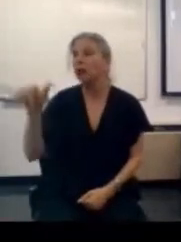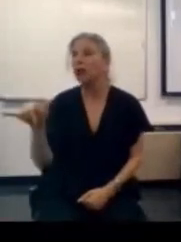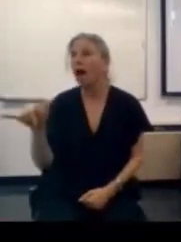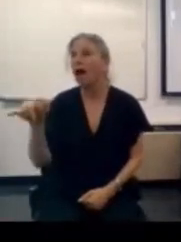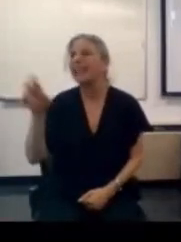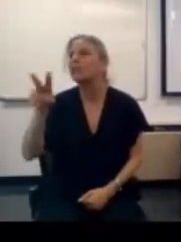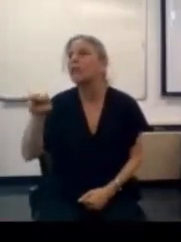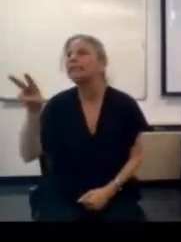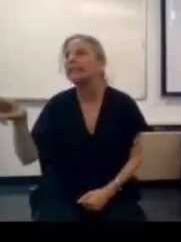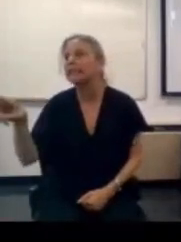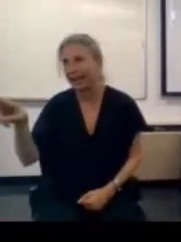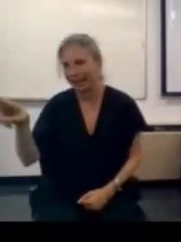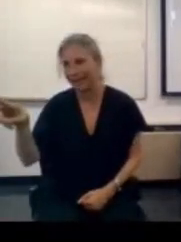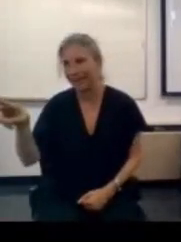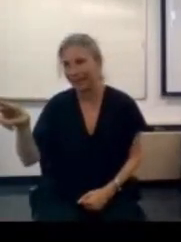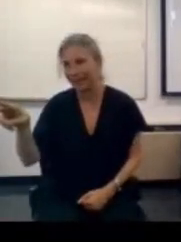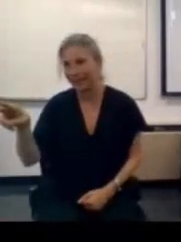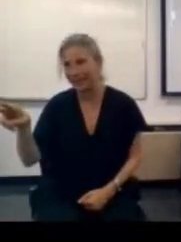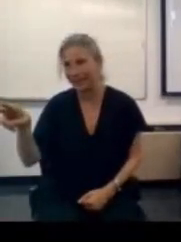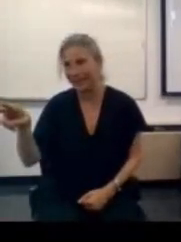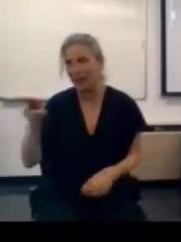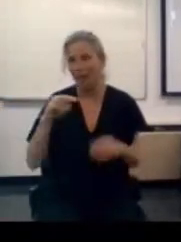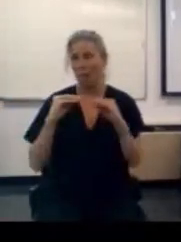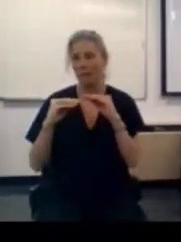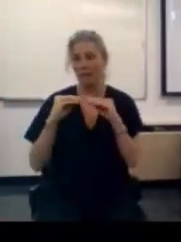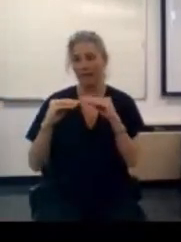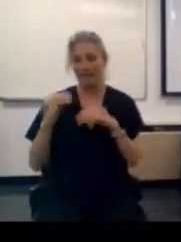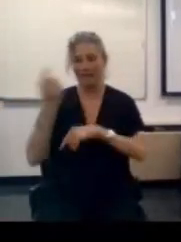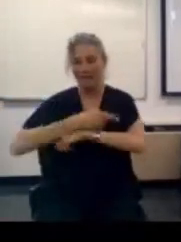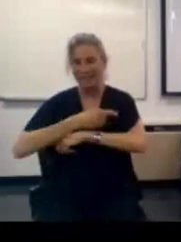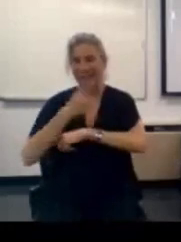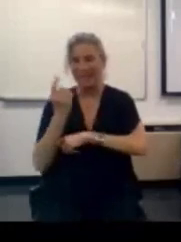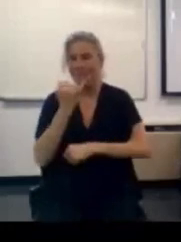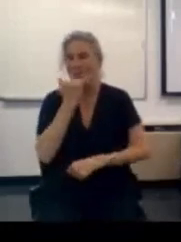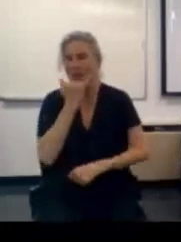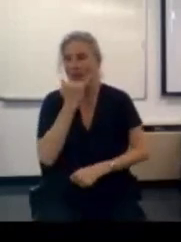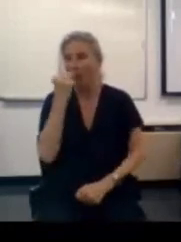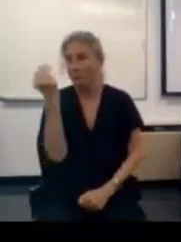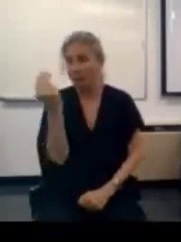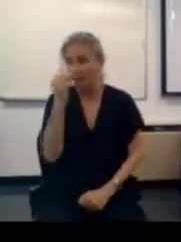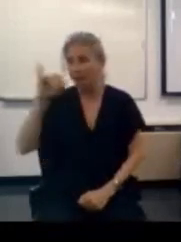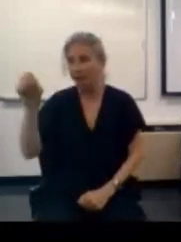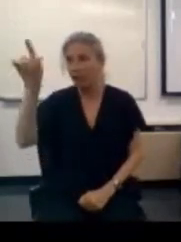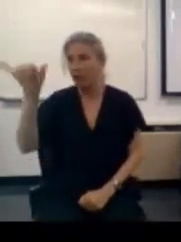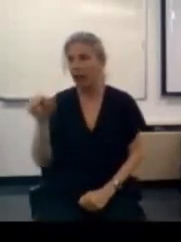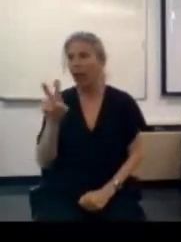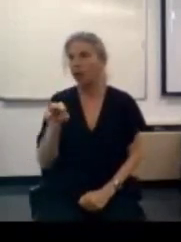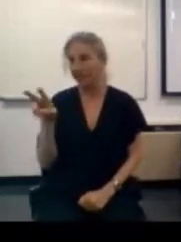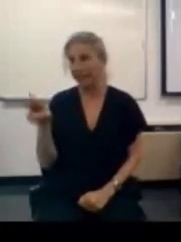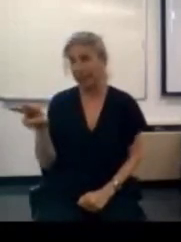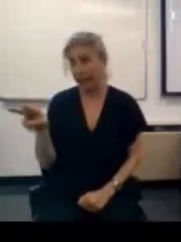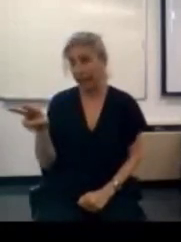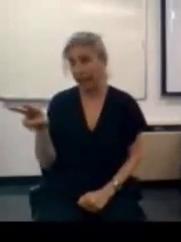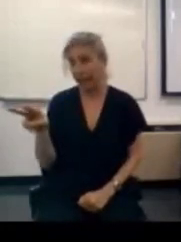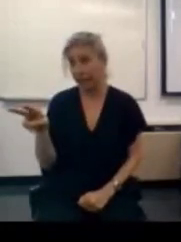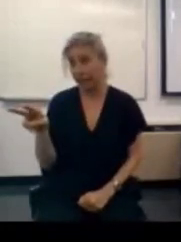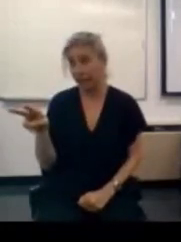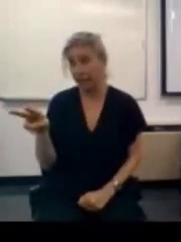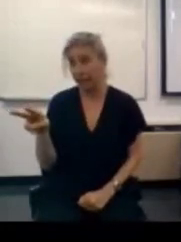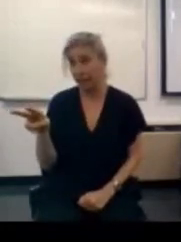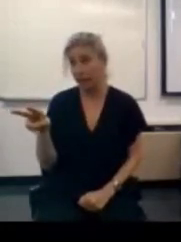Wasn't corrected. Oh dear, July 22nd, I thought we fix that one. Thank you. That's Monday,